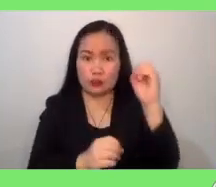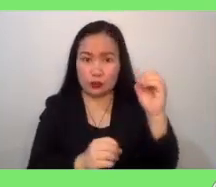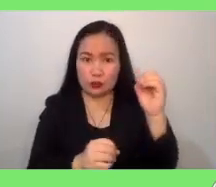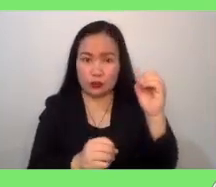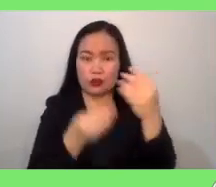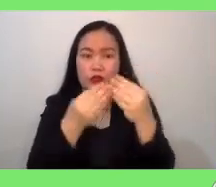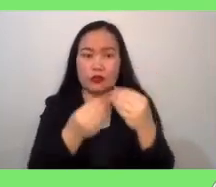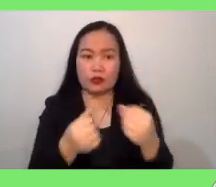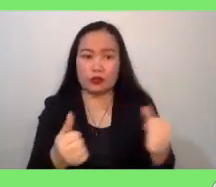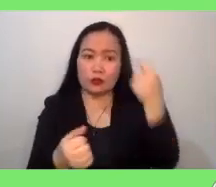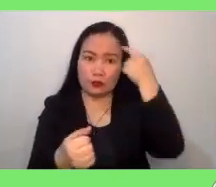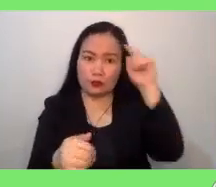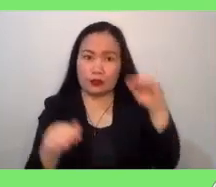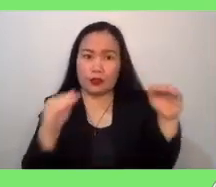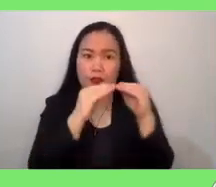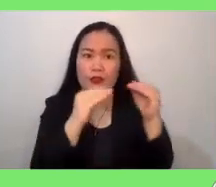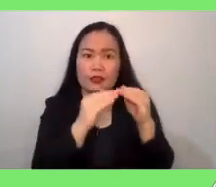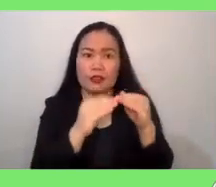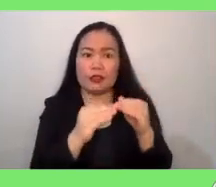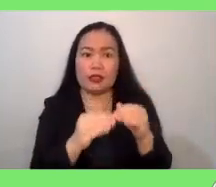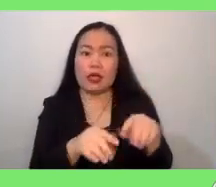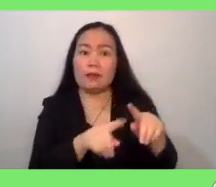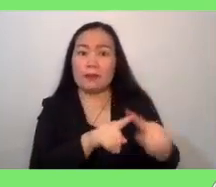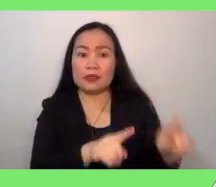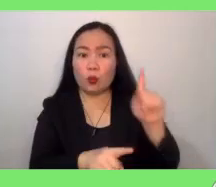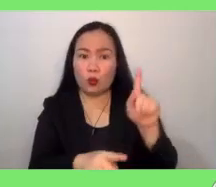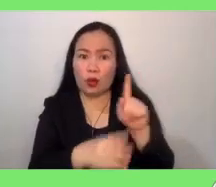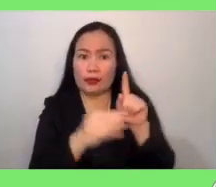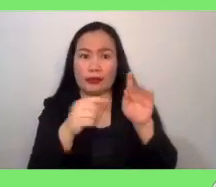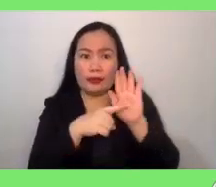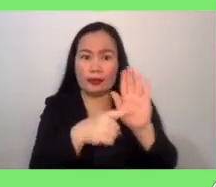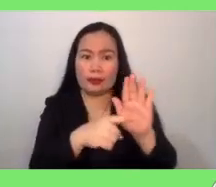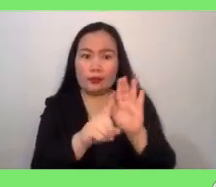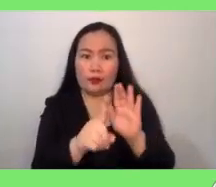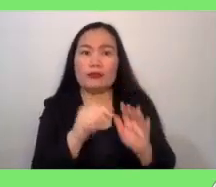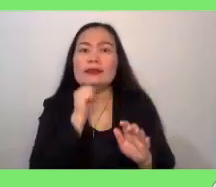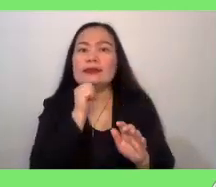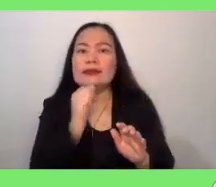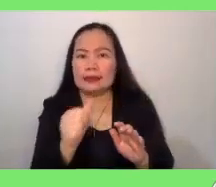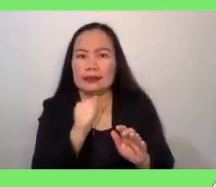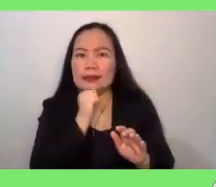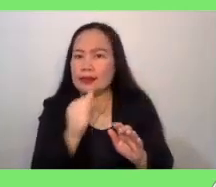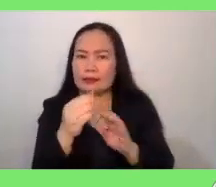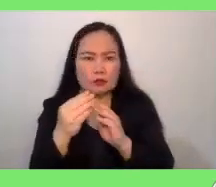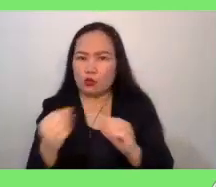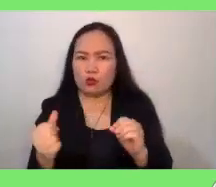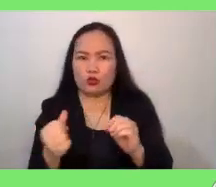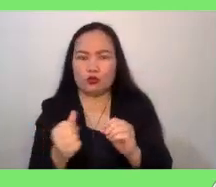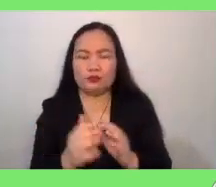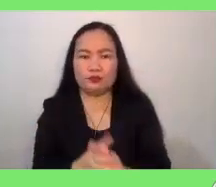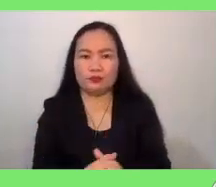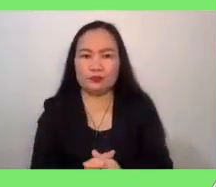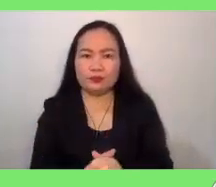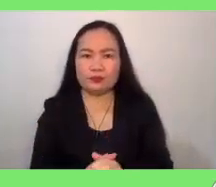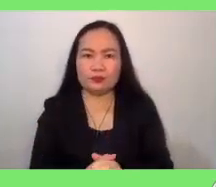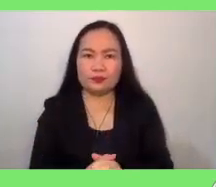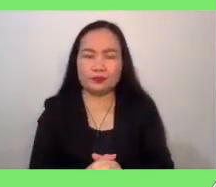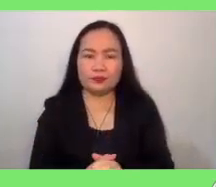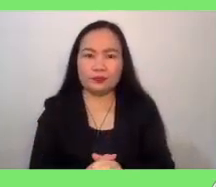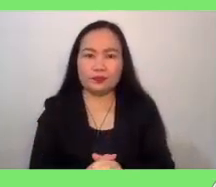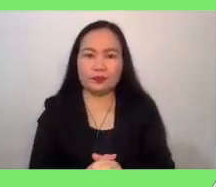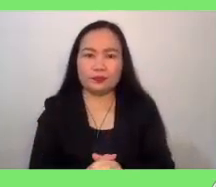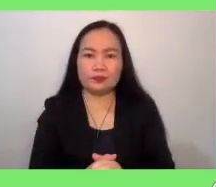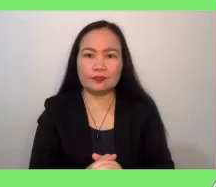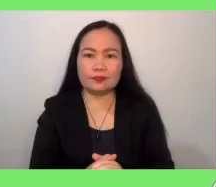is a solution to the equation of 3 times the quantity of x plus 2 is equal to 5x plus 6.